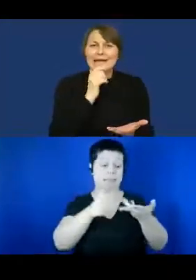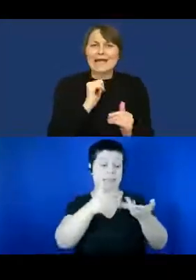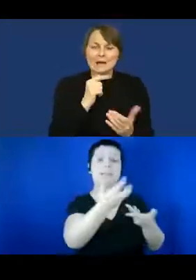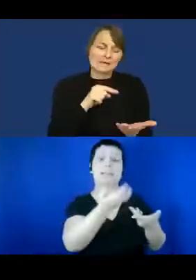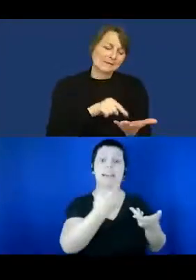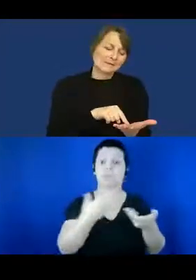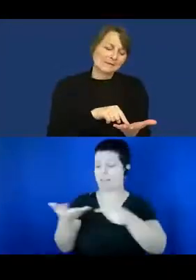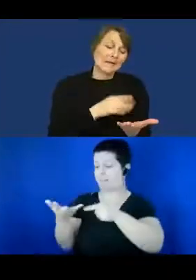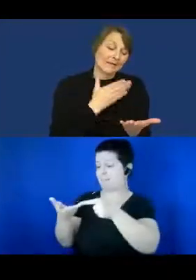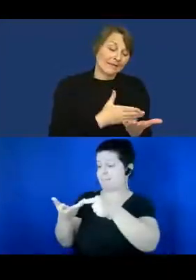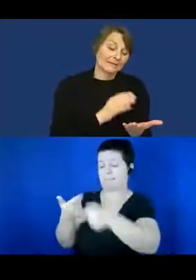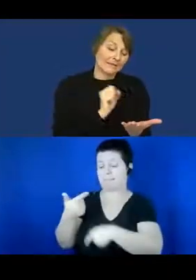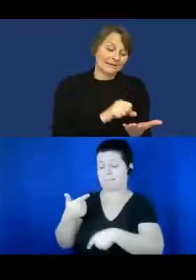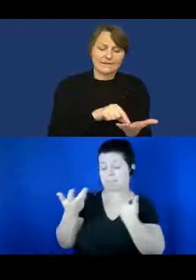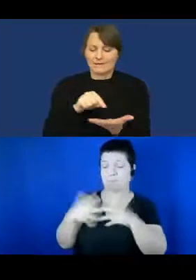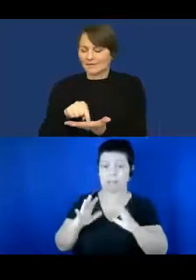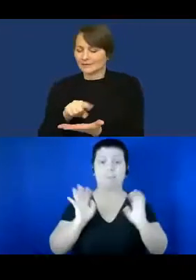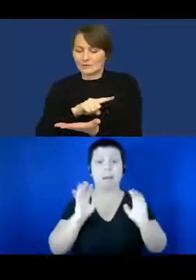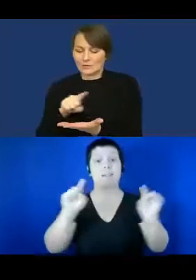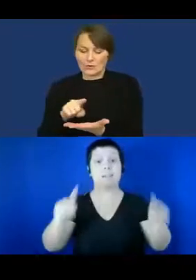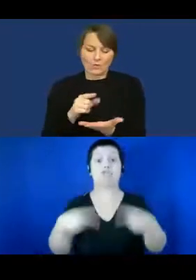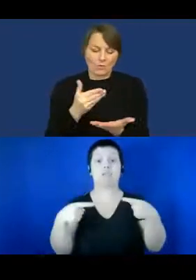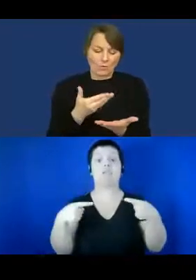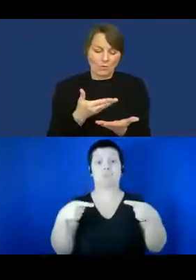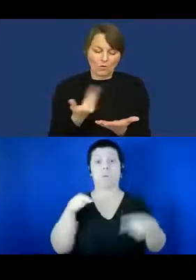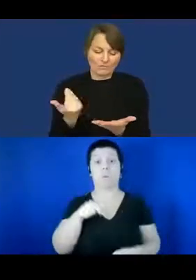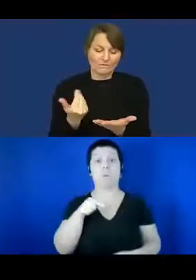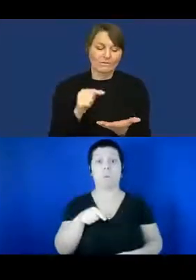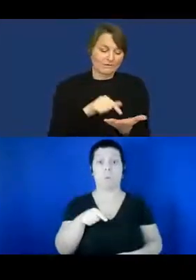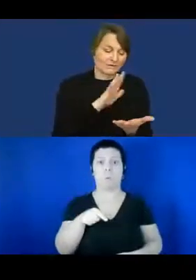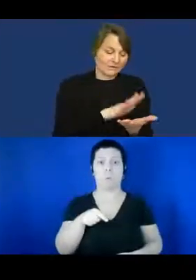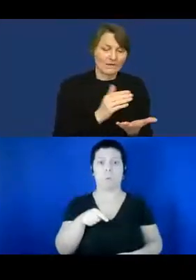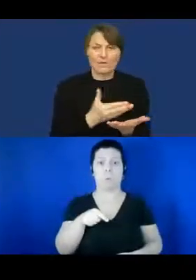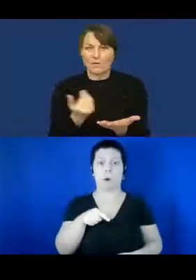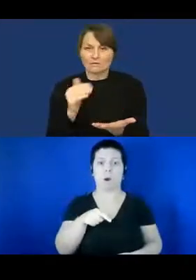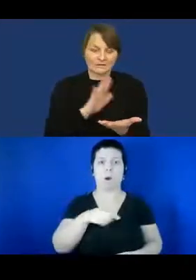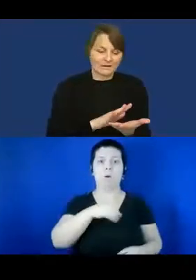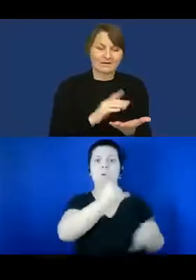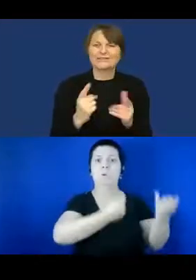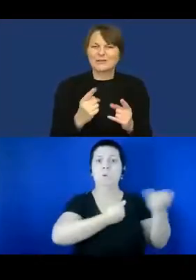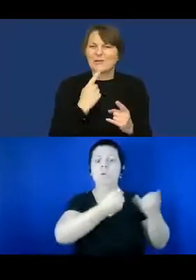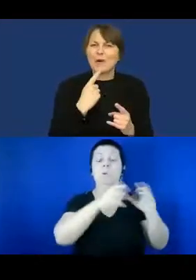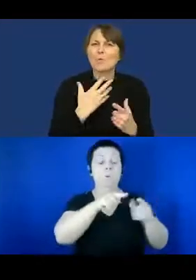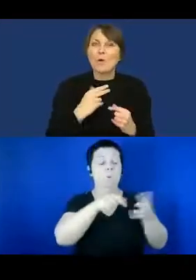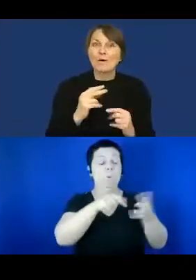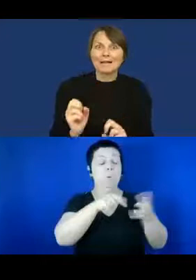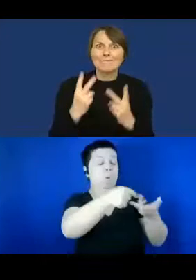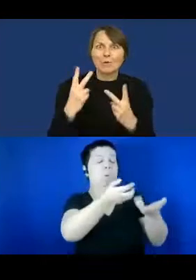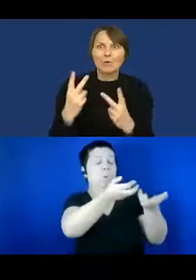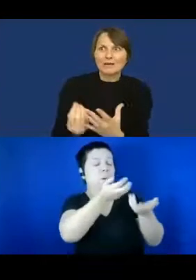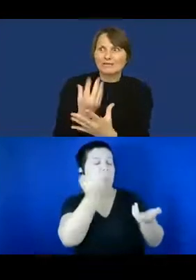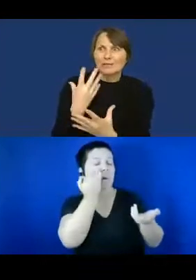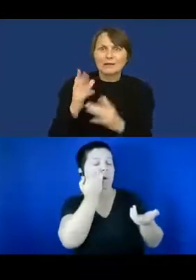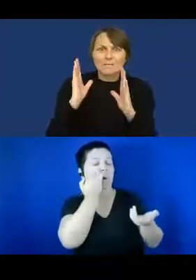giving the user the stuff that is of interest and not withholding important information, but at the same time not